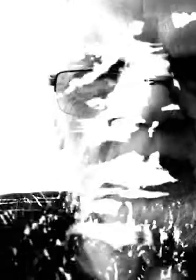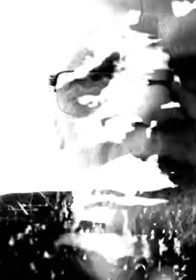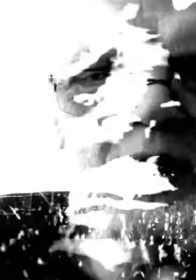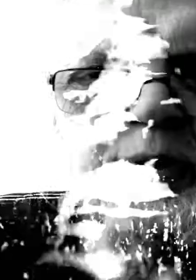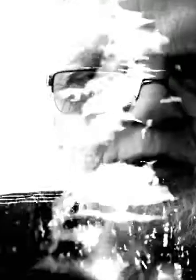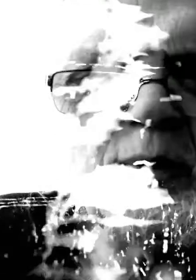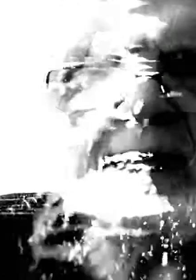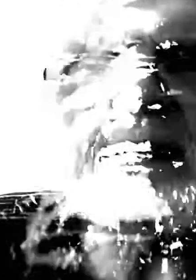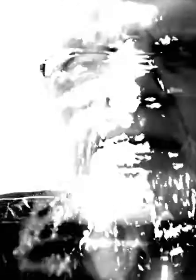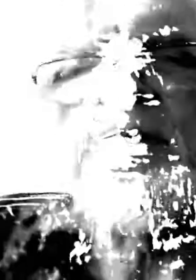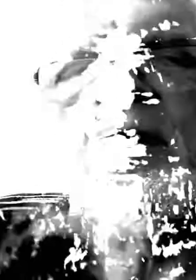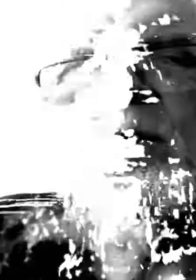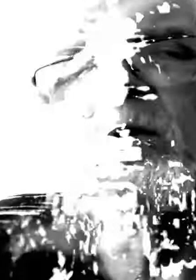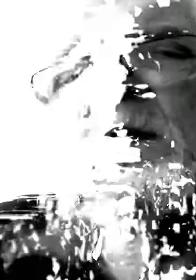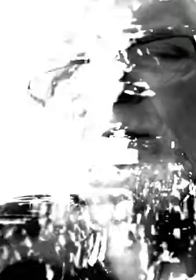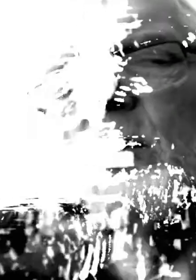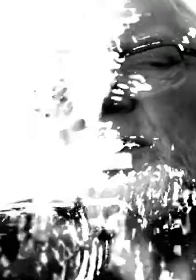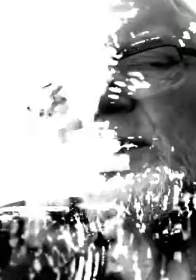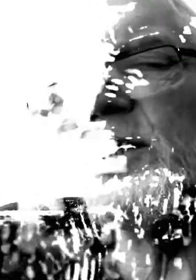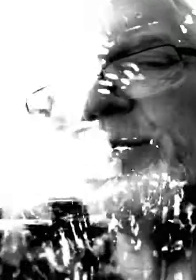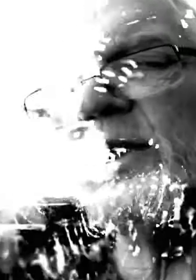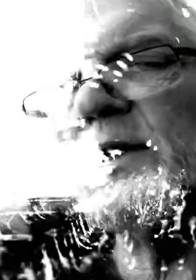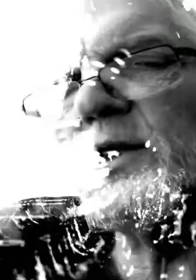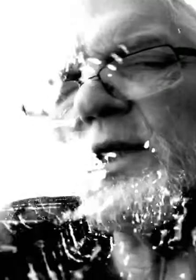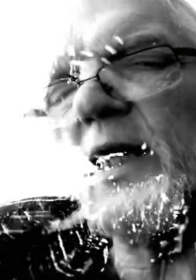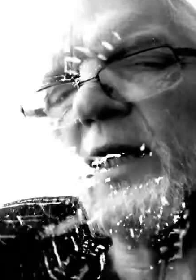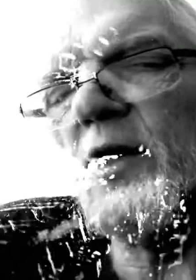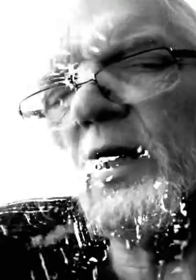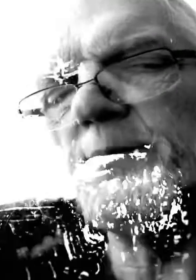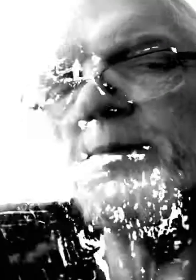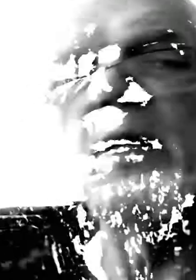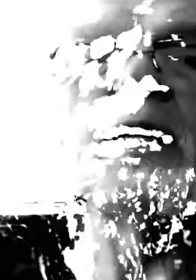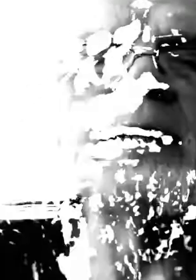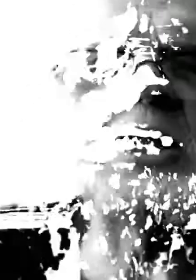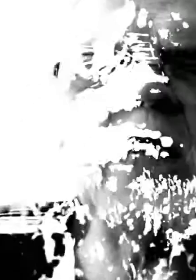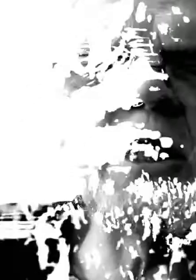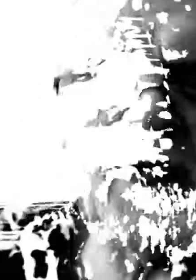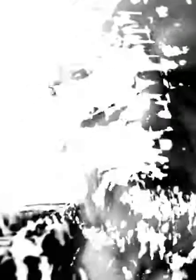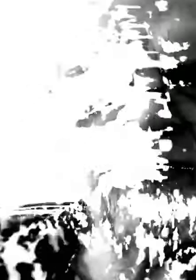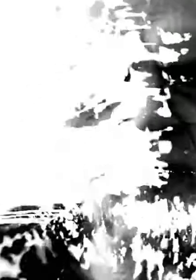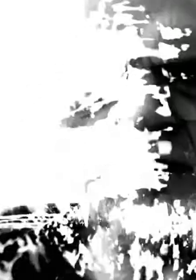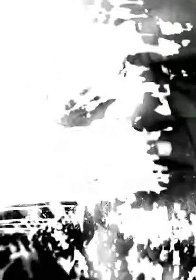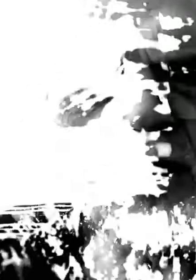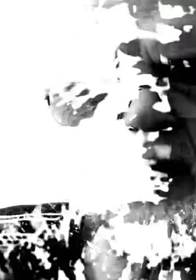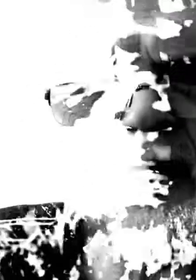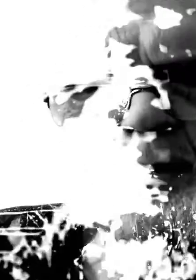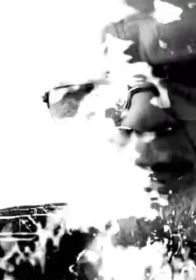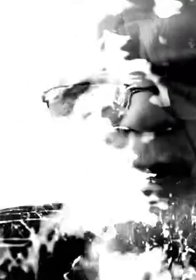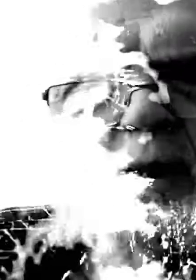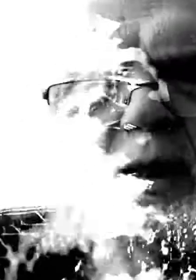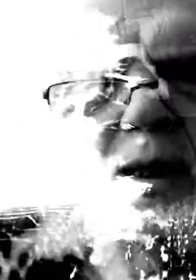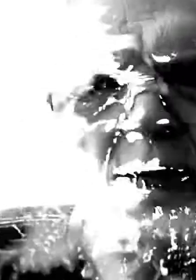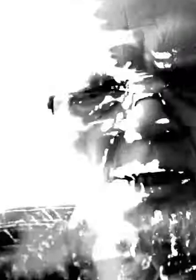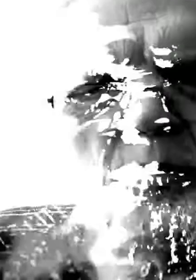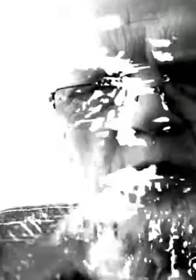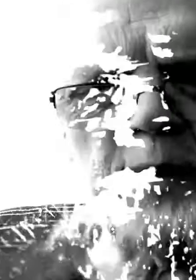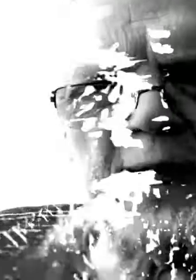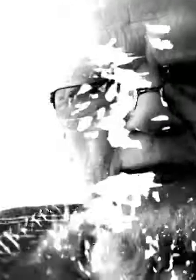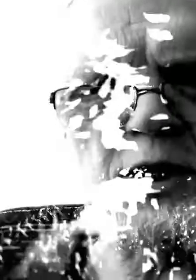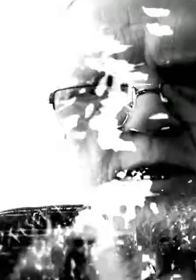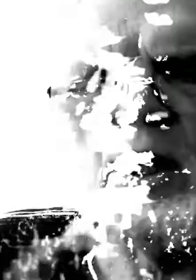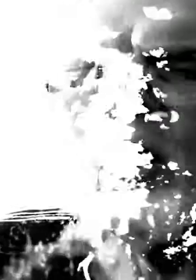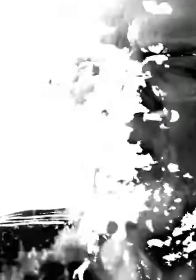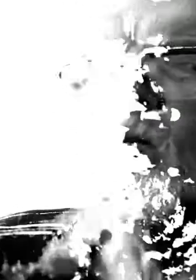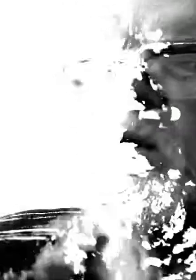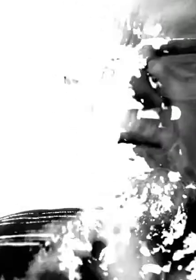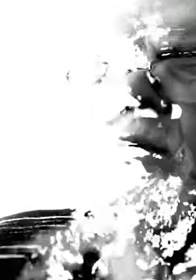a little bit of Brummie. We want to be together. So see if you can say that in a Brummie